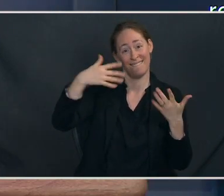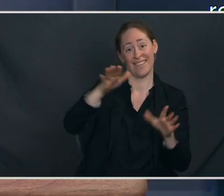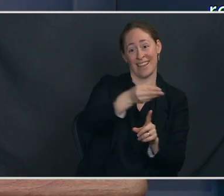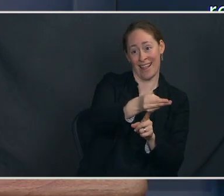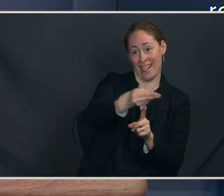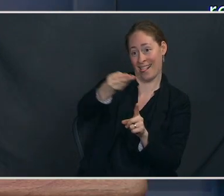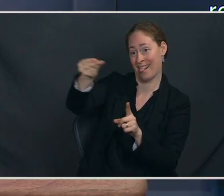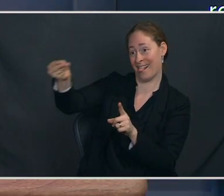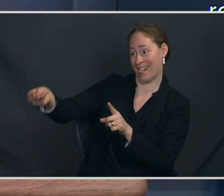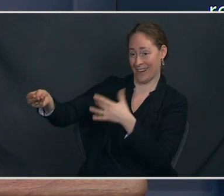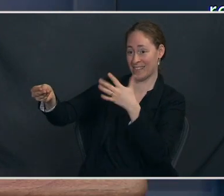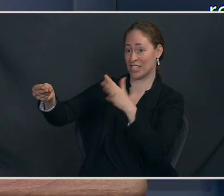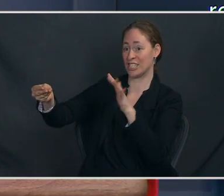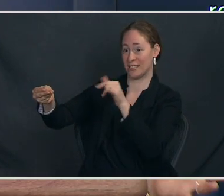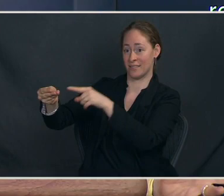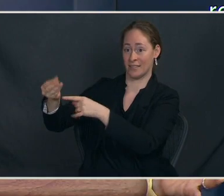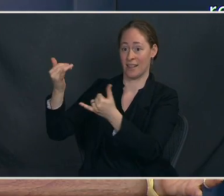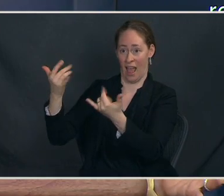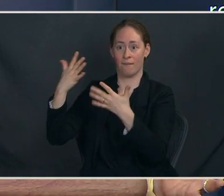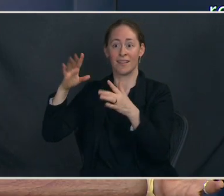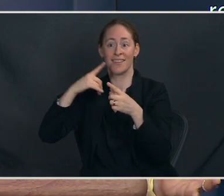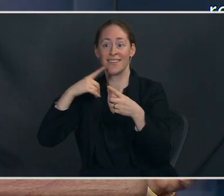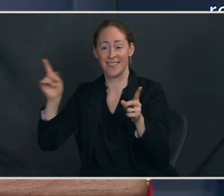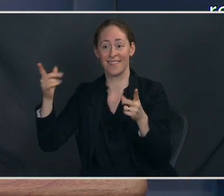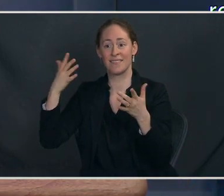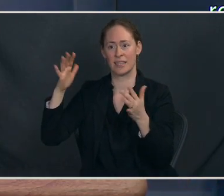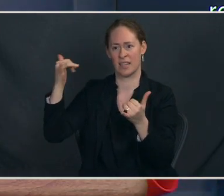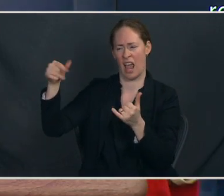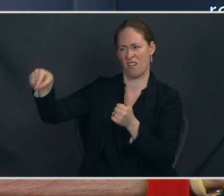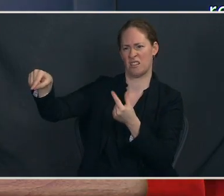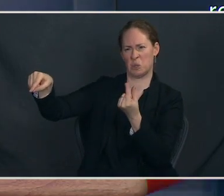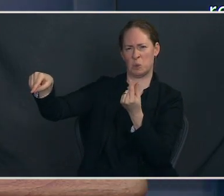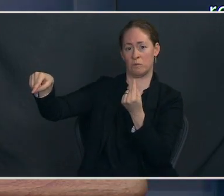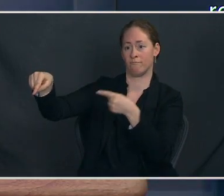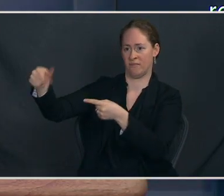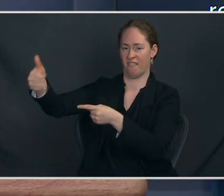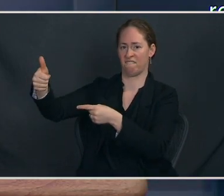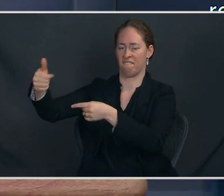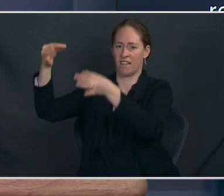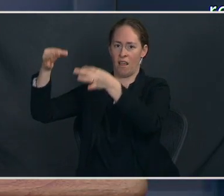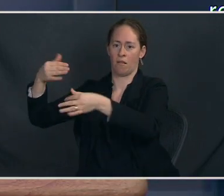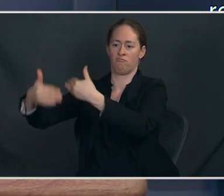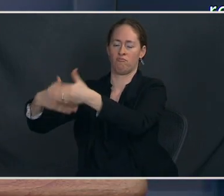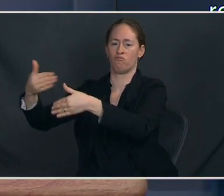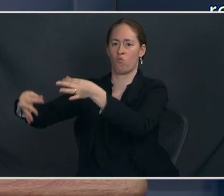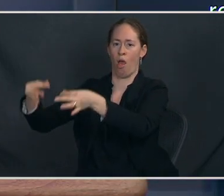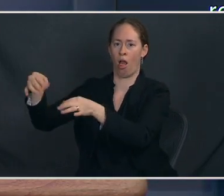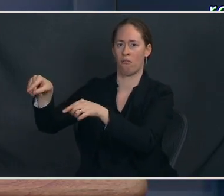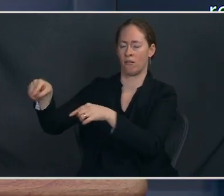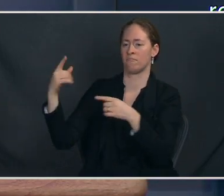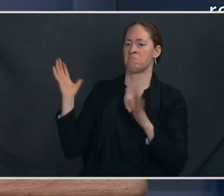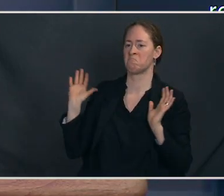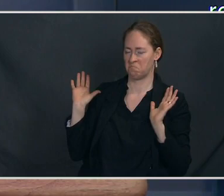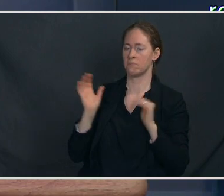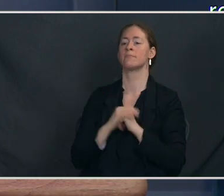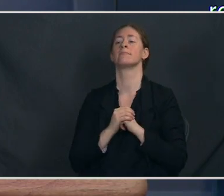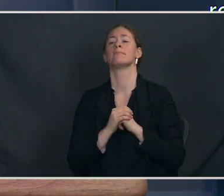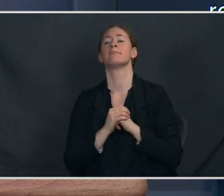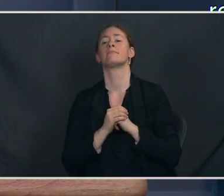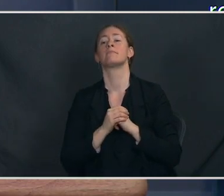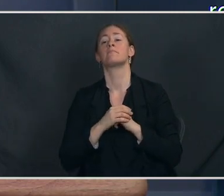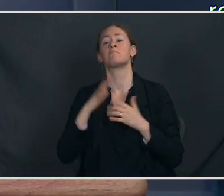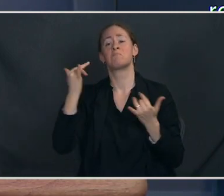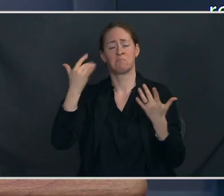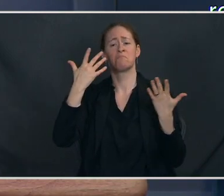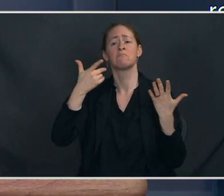watching at home know, is for the Senate to proceed with their trial. He's going to allow them to move forward at the pace and manner that the